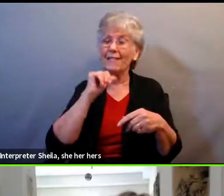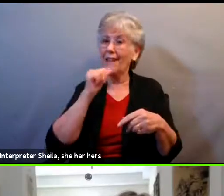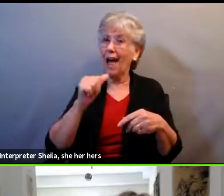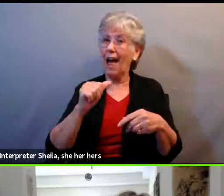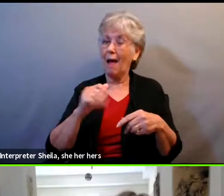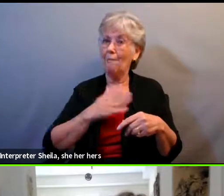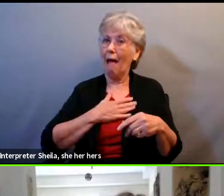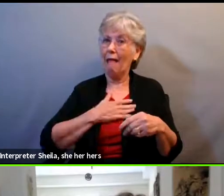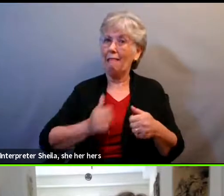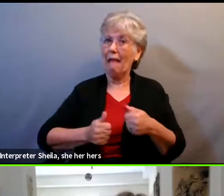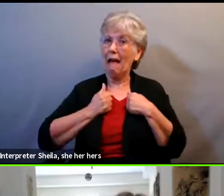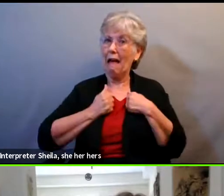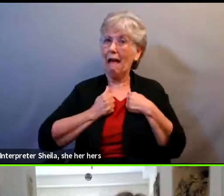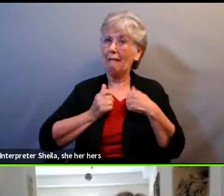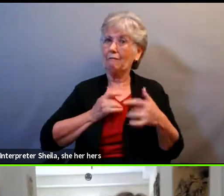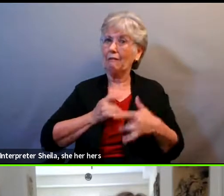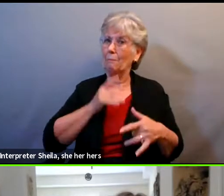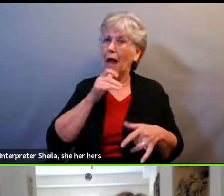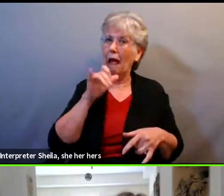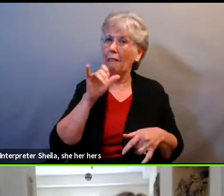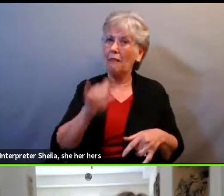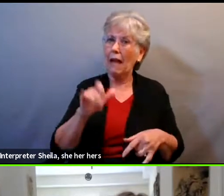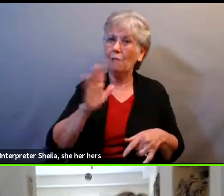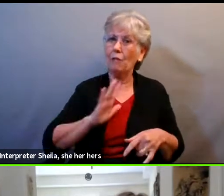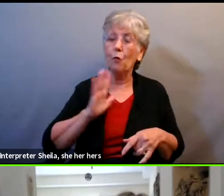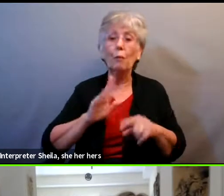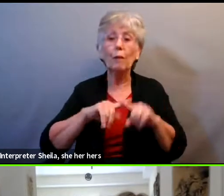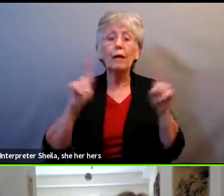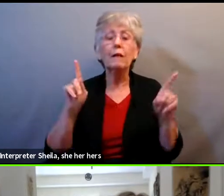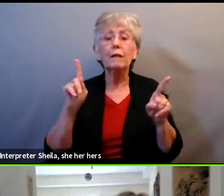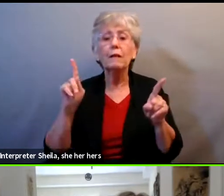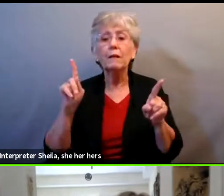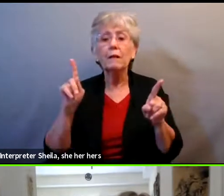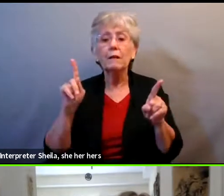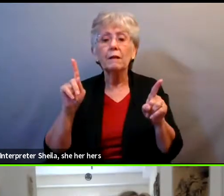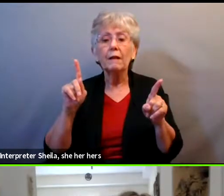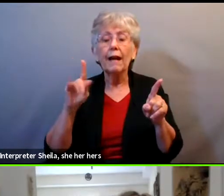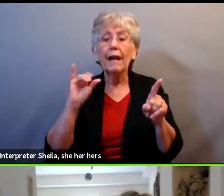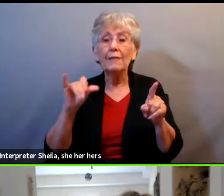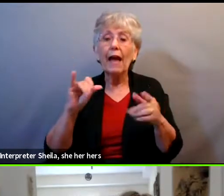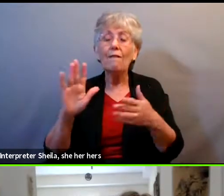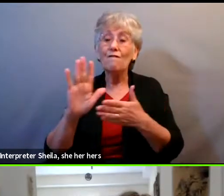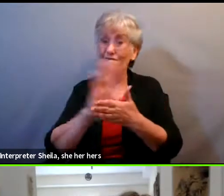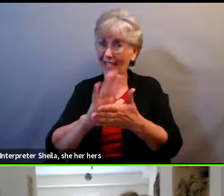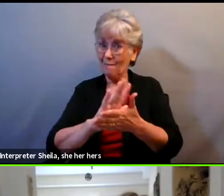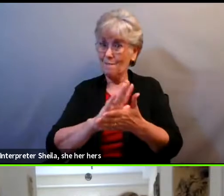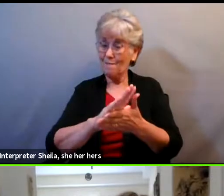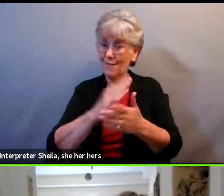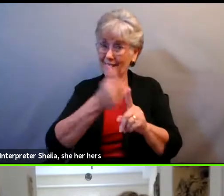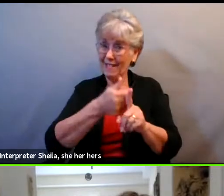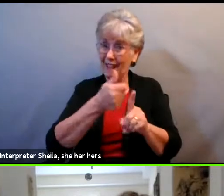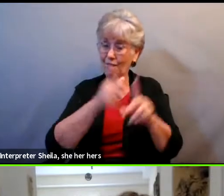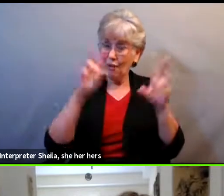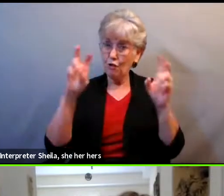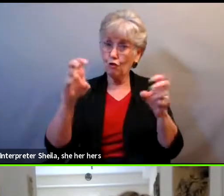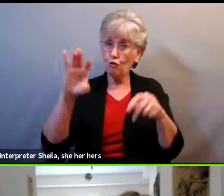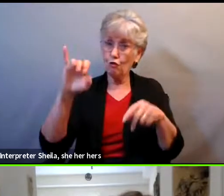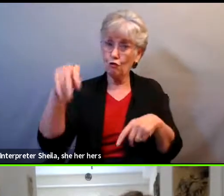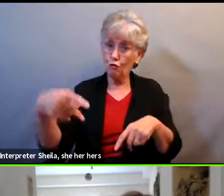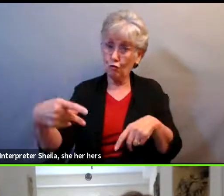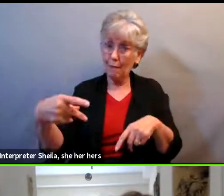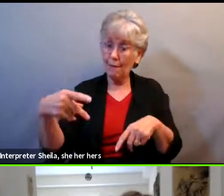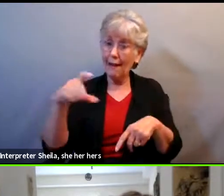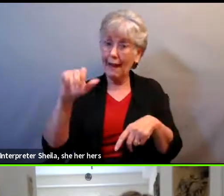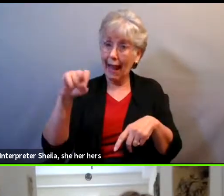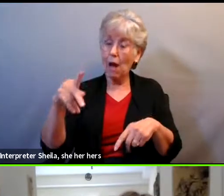typically was. But the film Crip Camp was nominated for an Academy Award, and